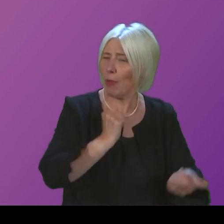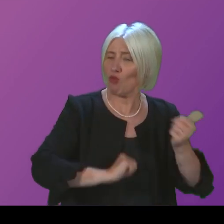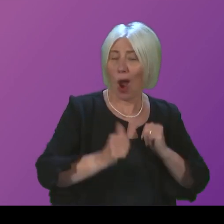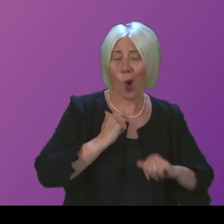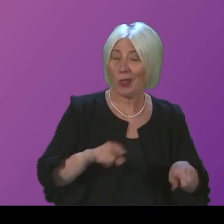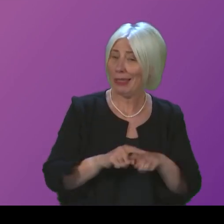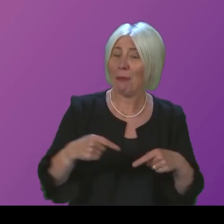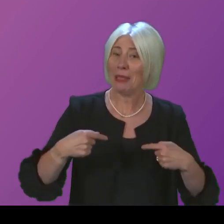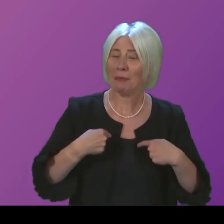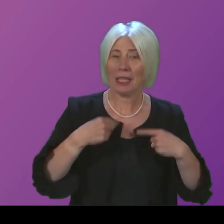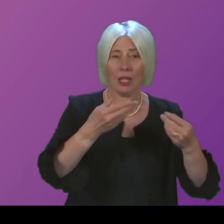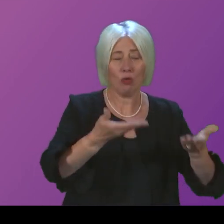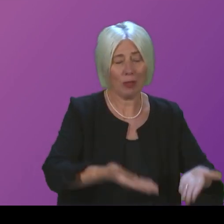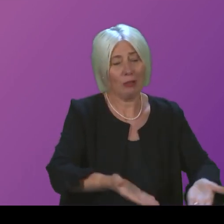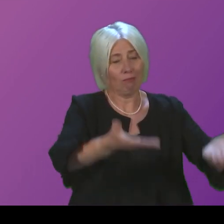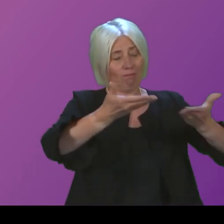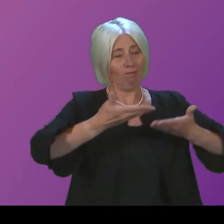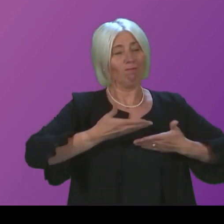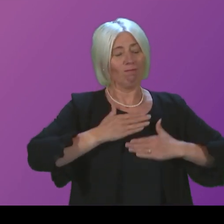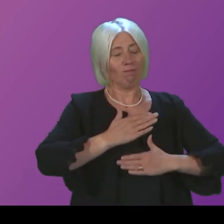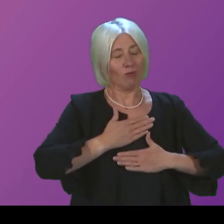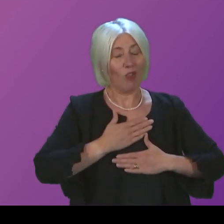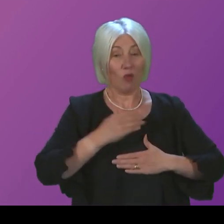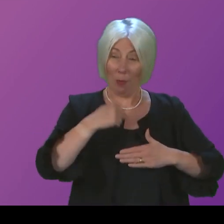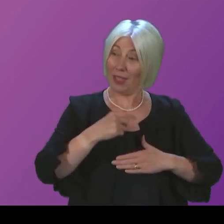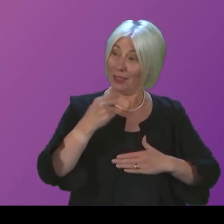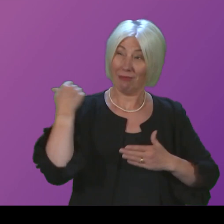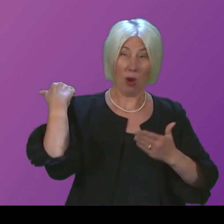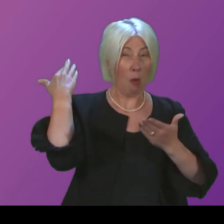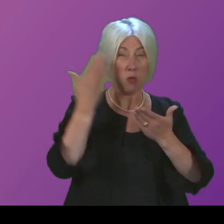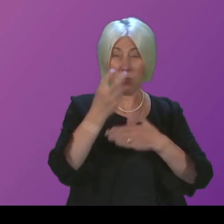been to bear the symbols of this ancient kingdom.